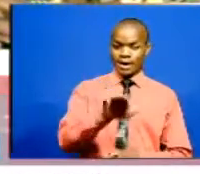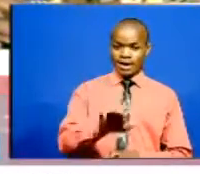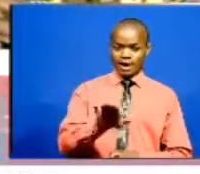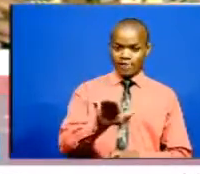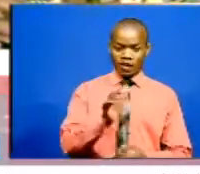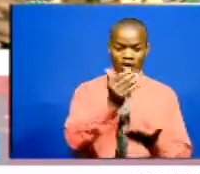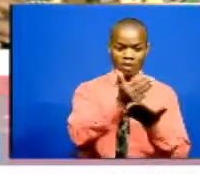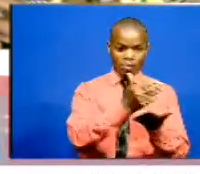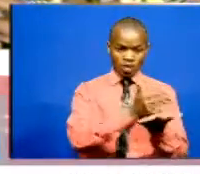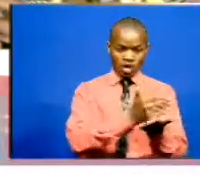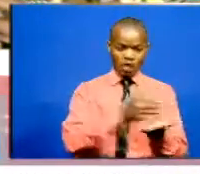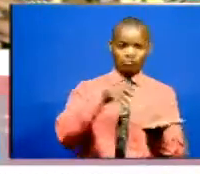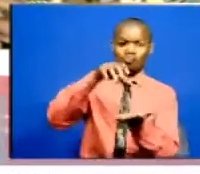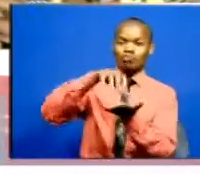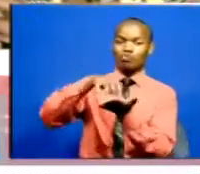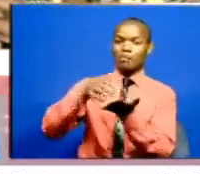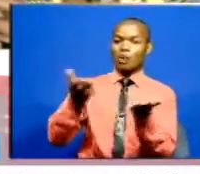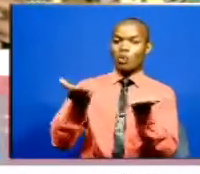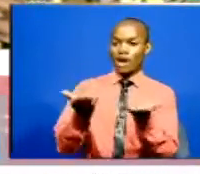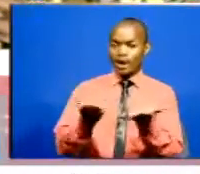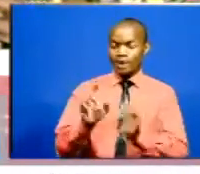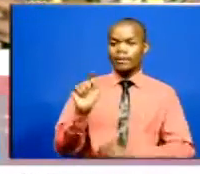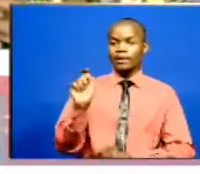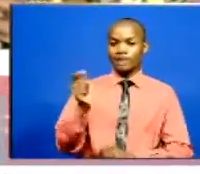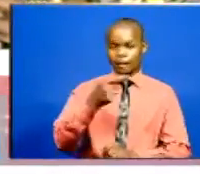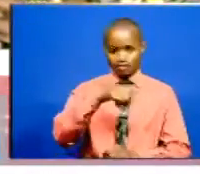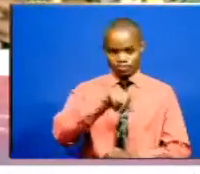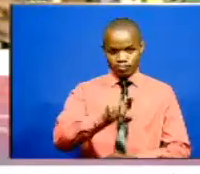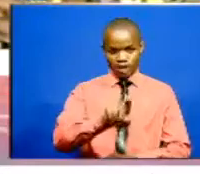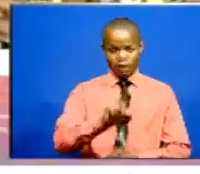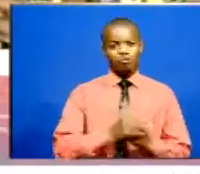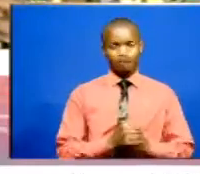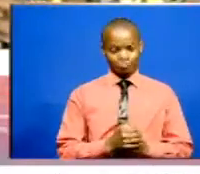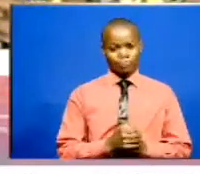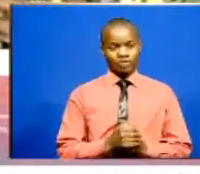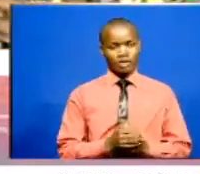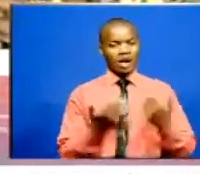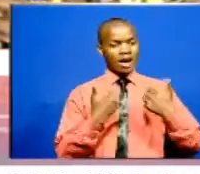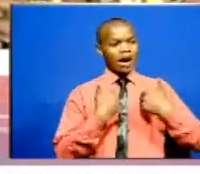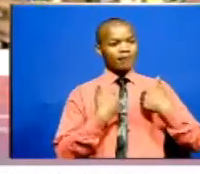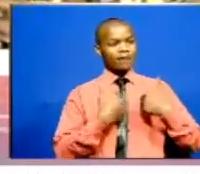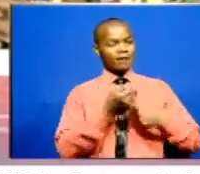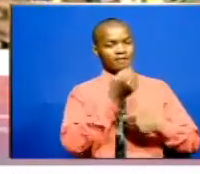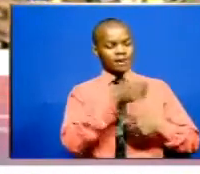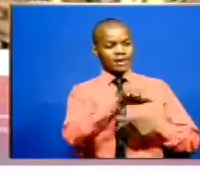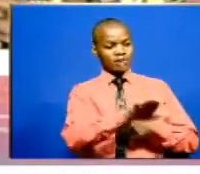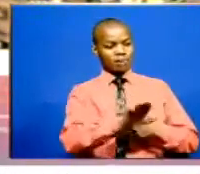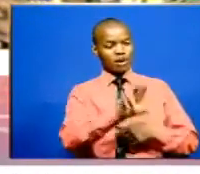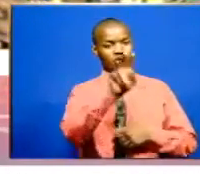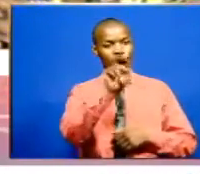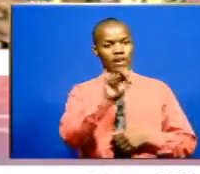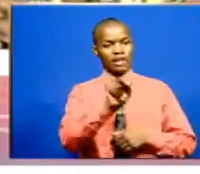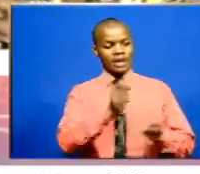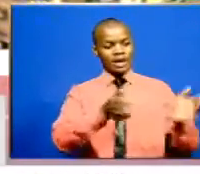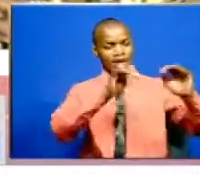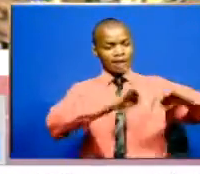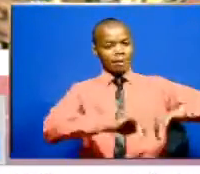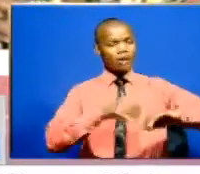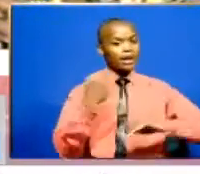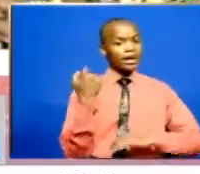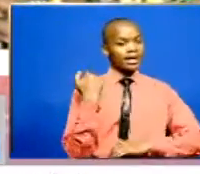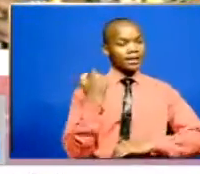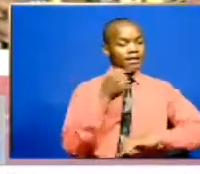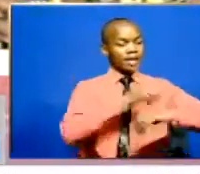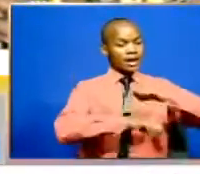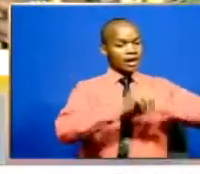our country, Kenya. And you are having the 5th United Nations Environment Assembly. Yesterday, you did an